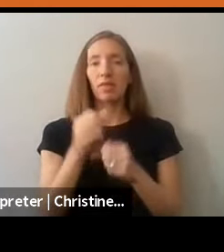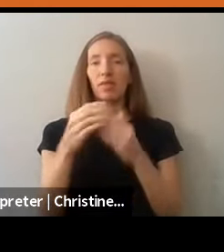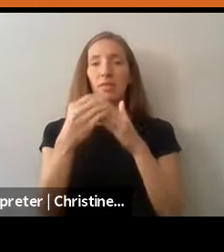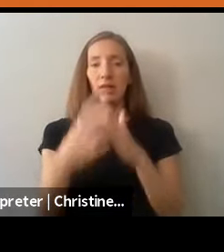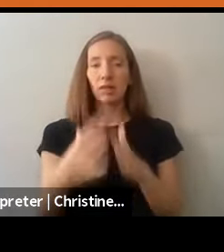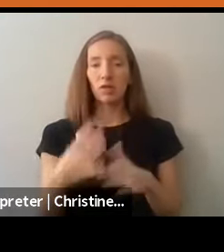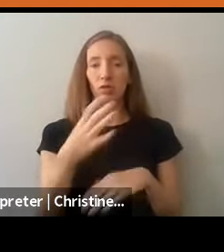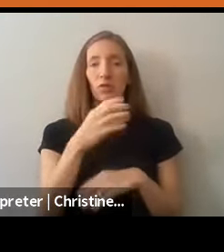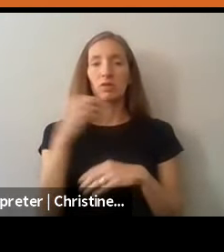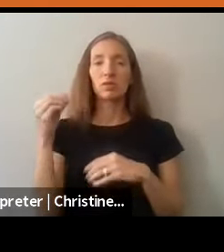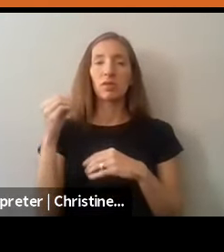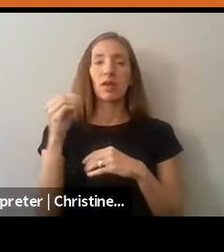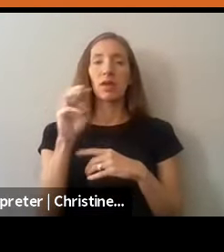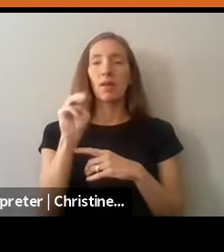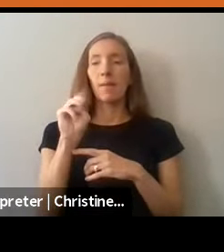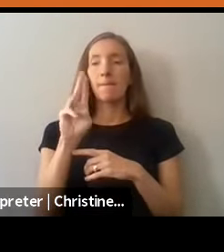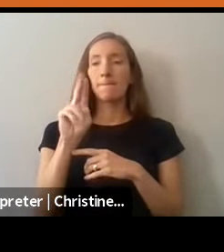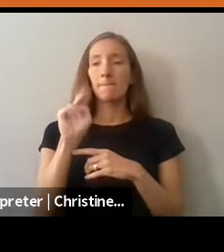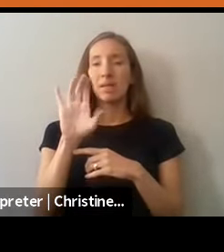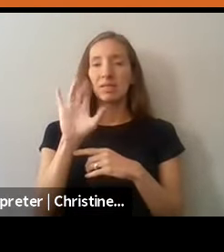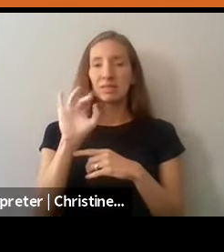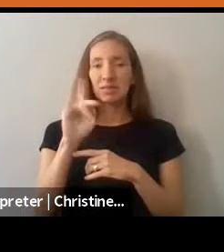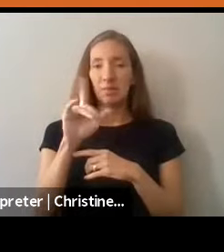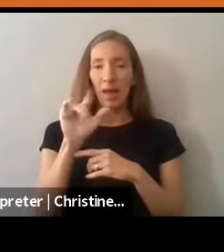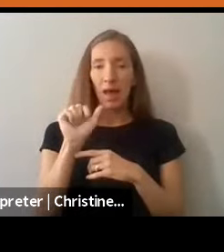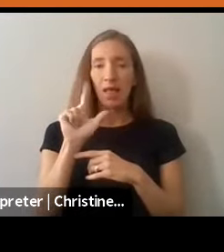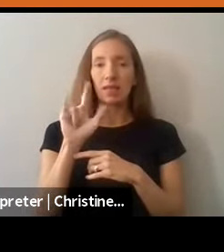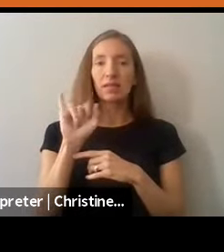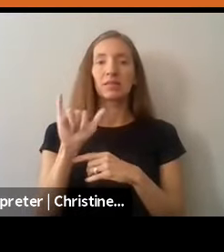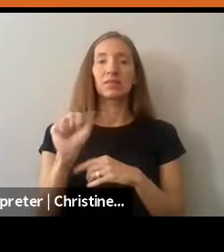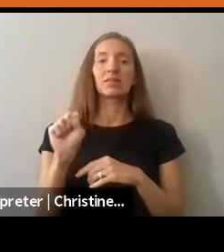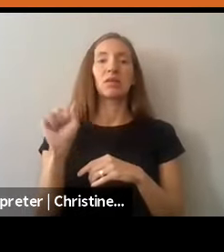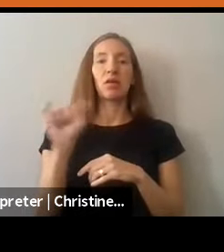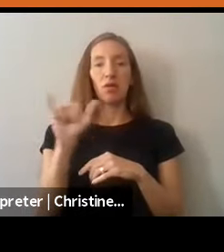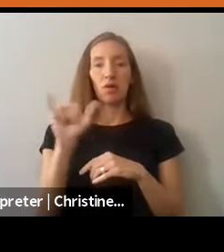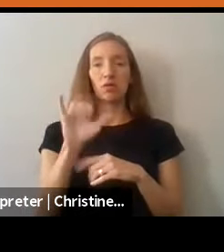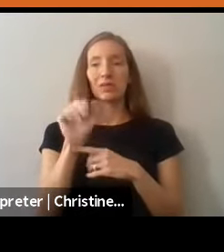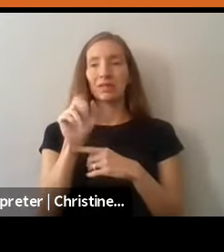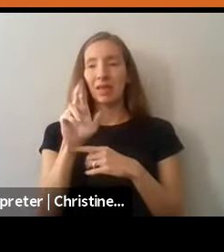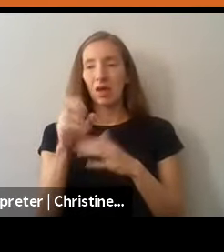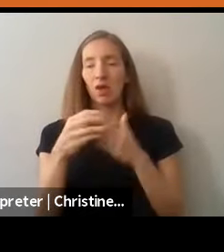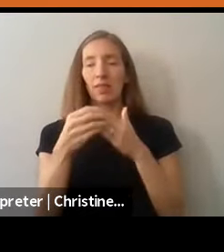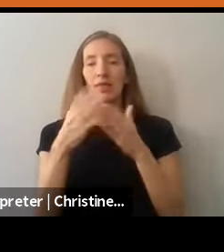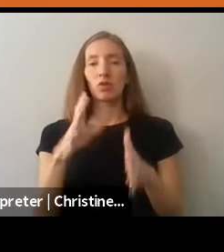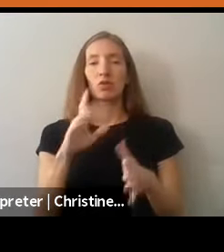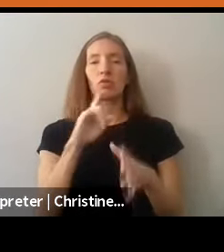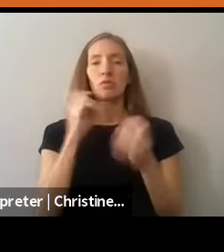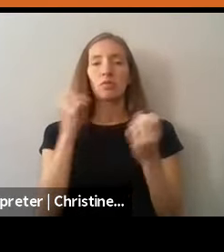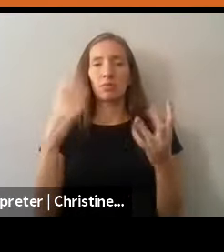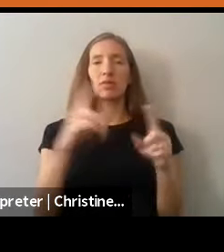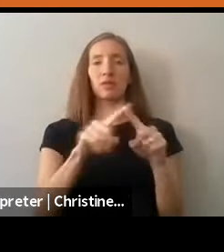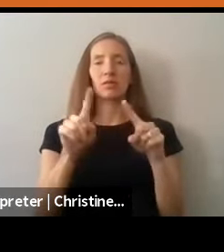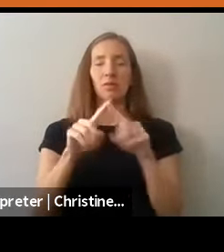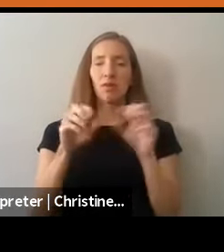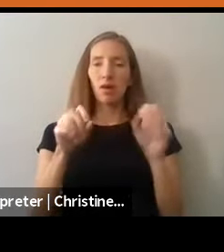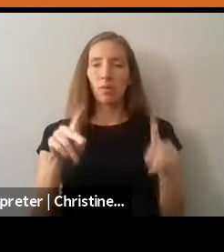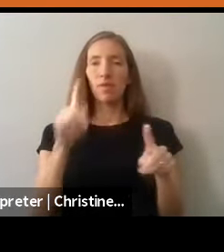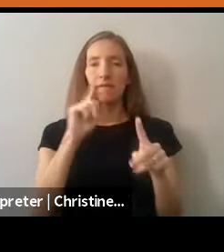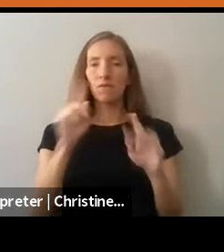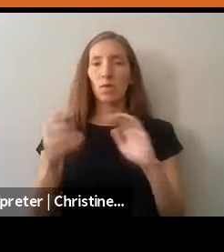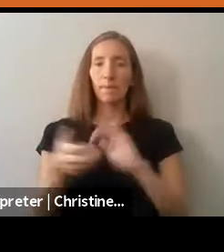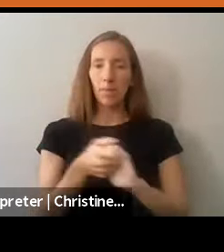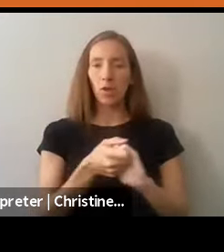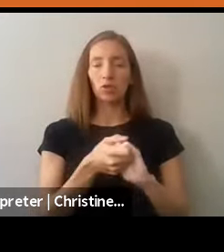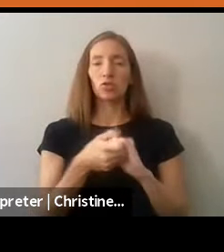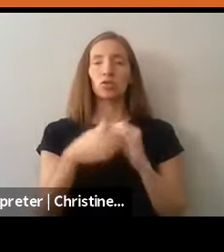We tend to always think of government at a higher level, but clearly there's a lot of opportunities for partnerships and work